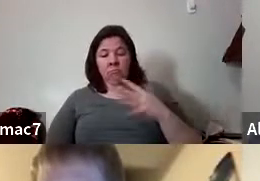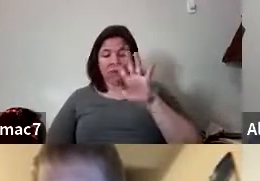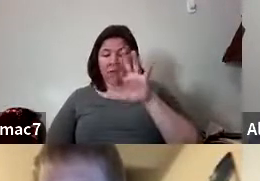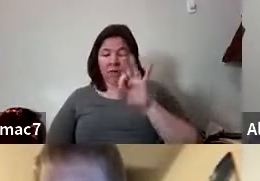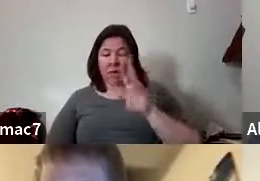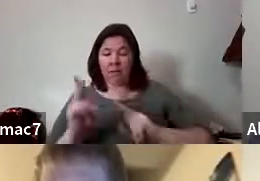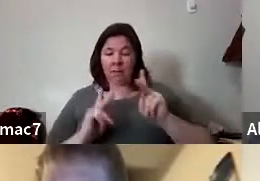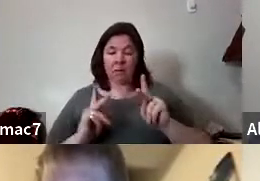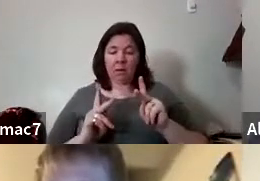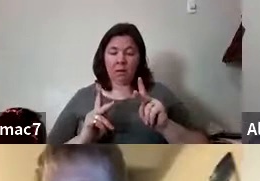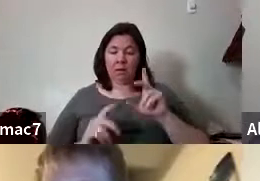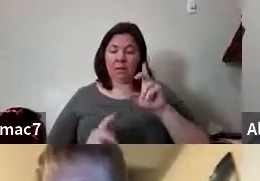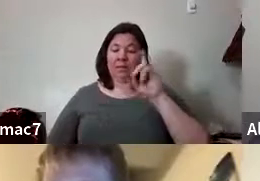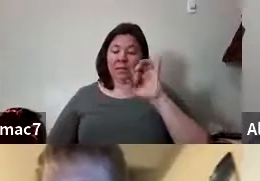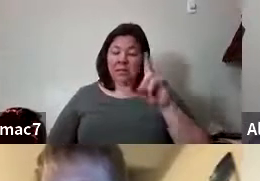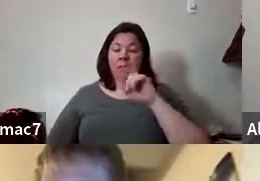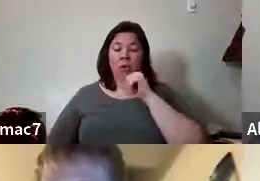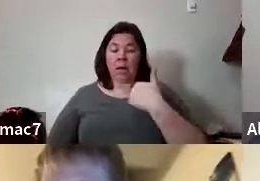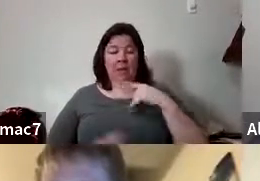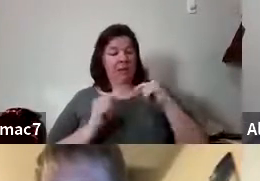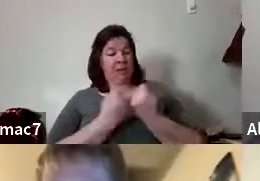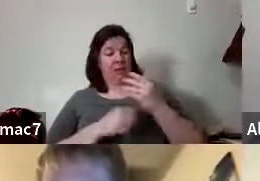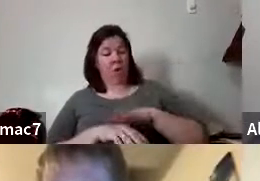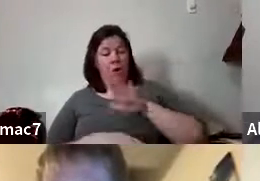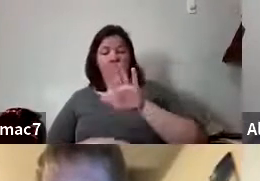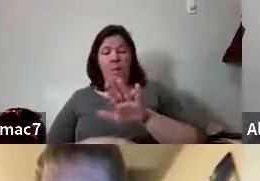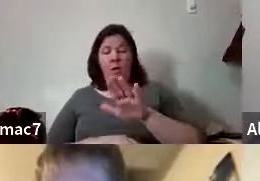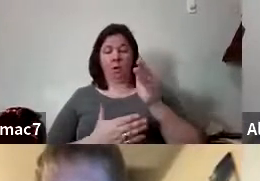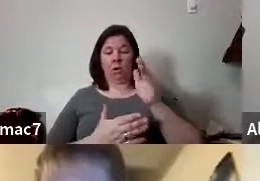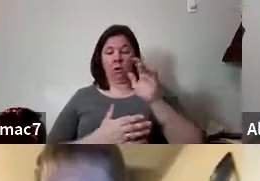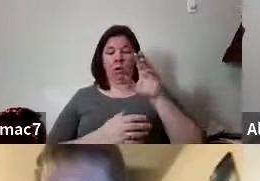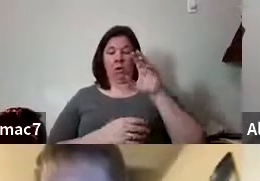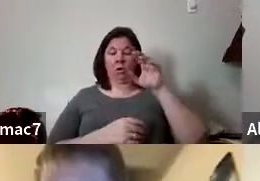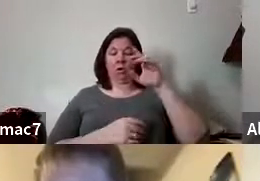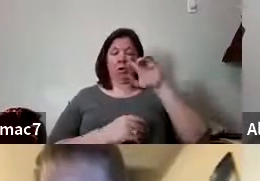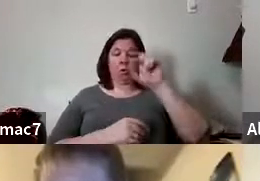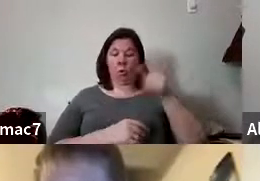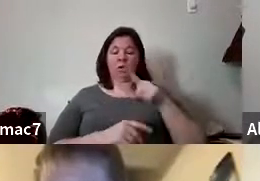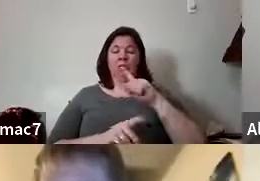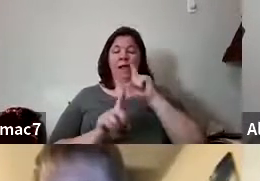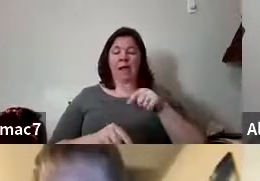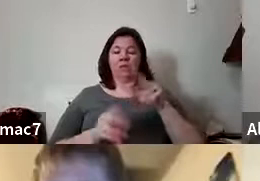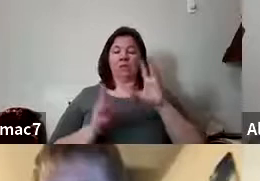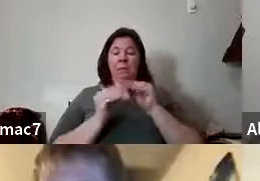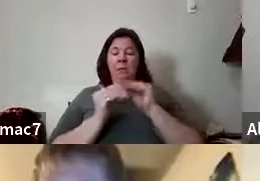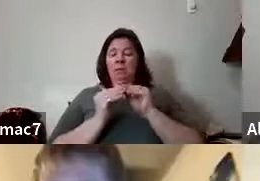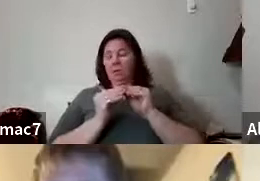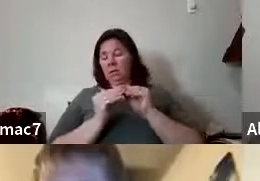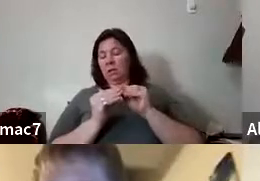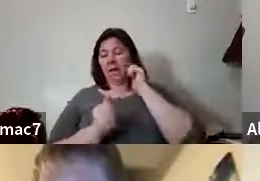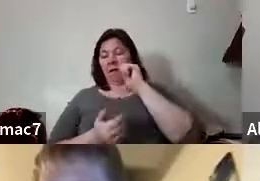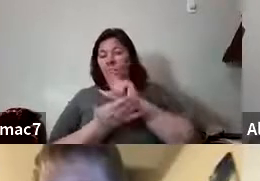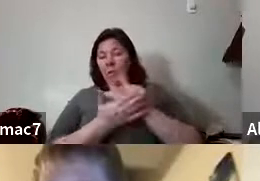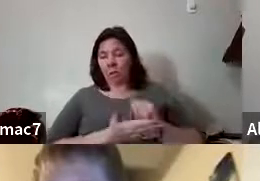59 people did not have their team or their prospects on the Q&A session. We have these Q&A sessions each and